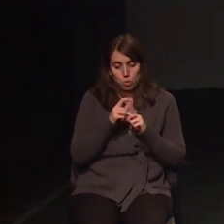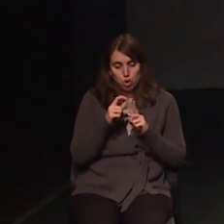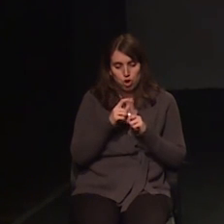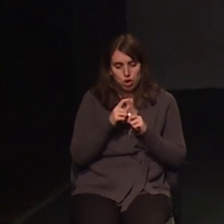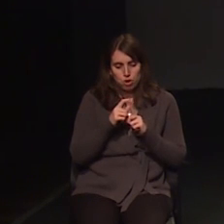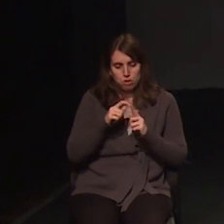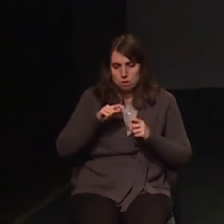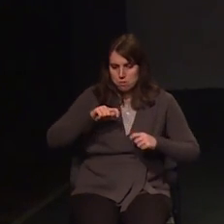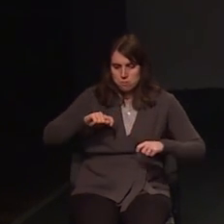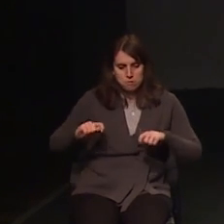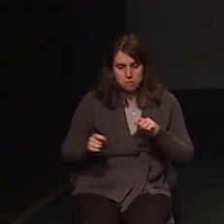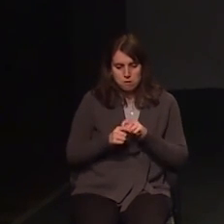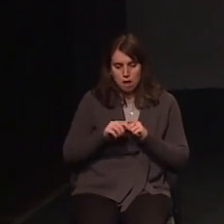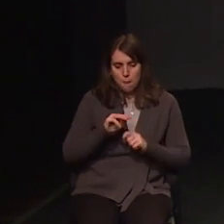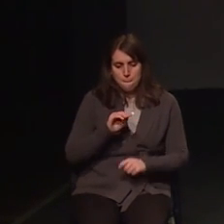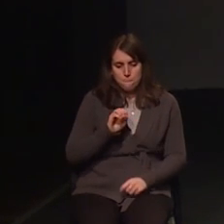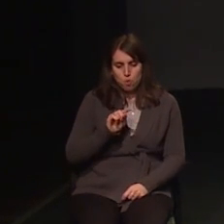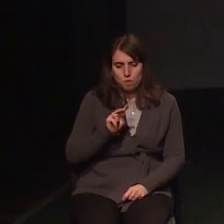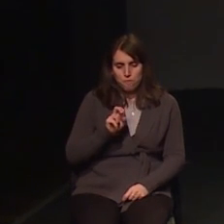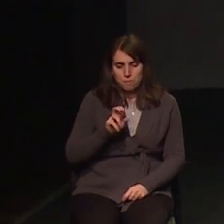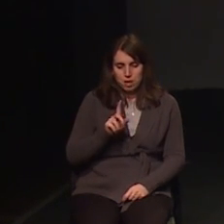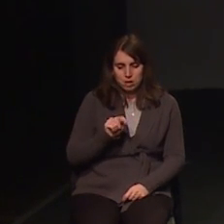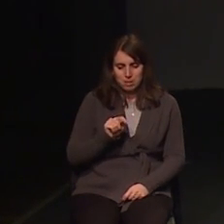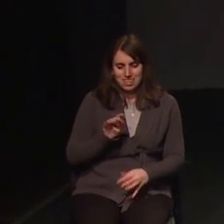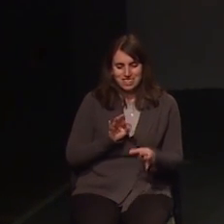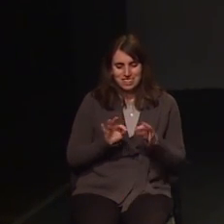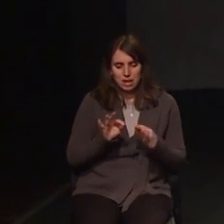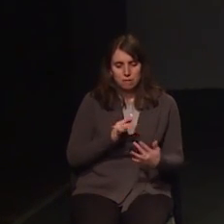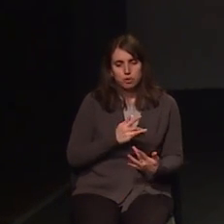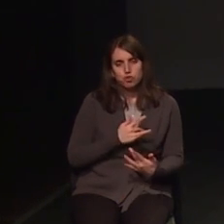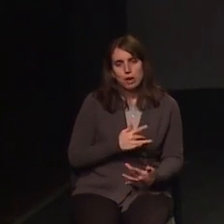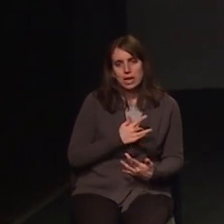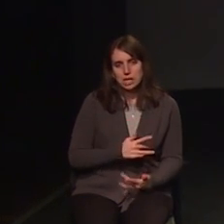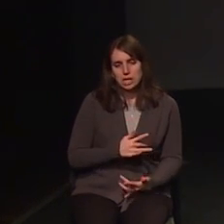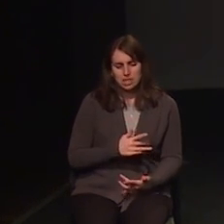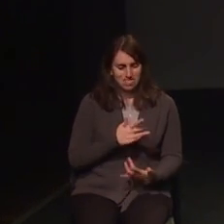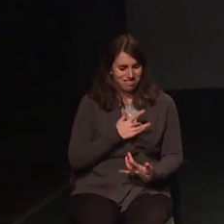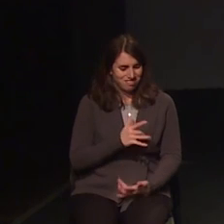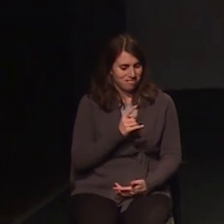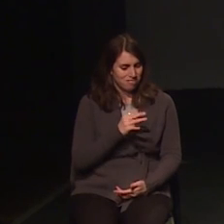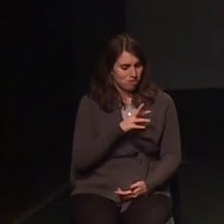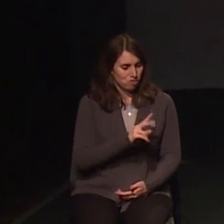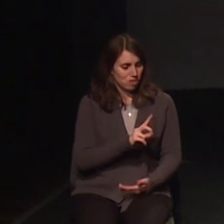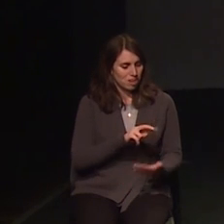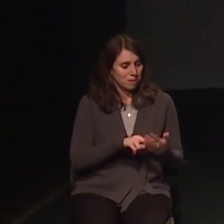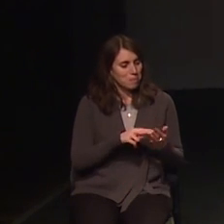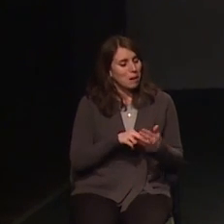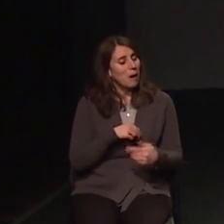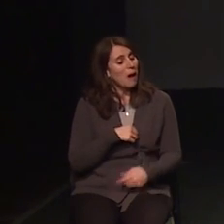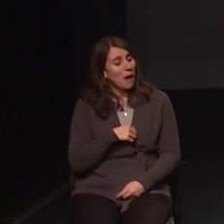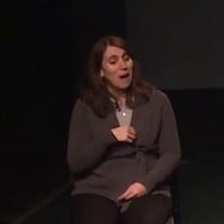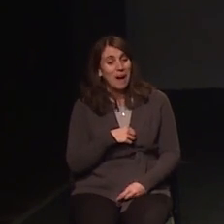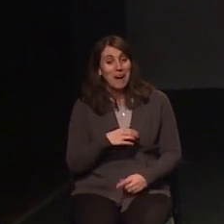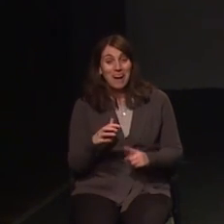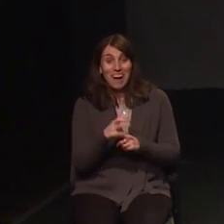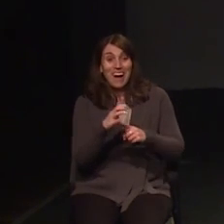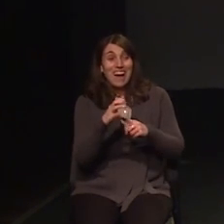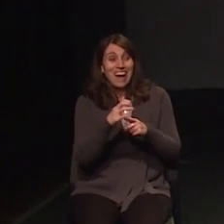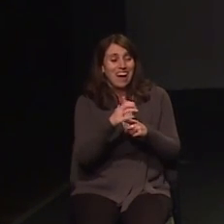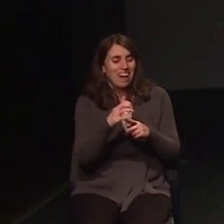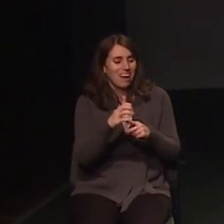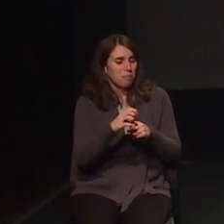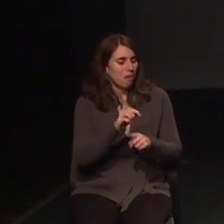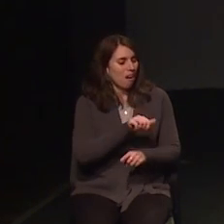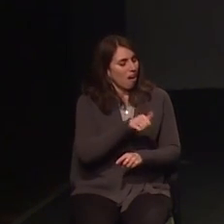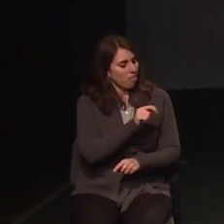because trend always means that somebody's left behind, and movement means that there's really a force behind it that may get us